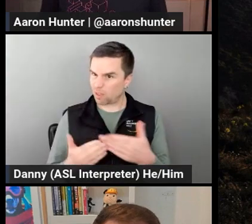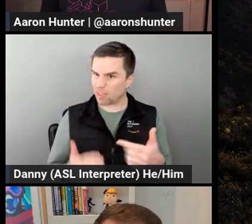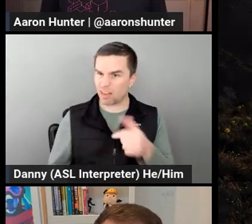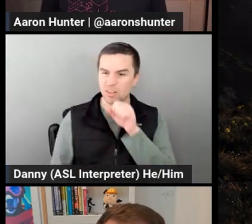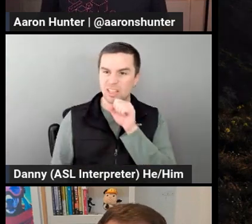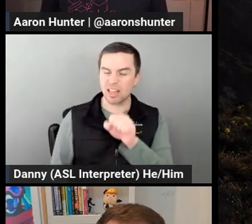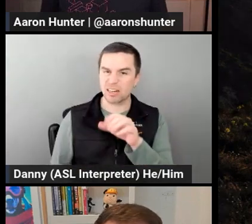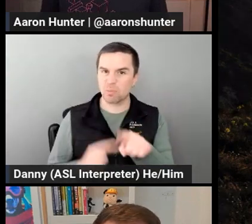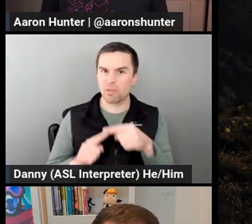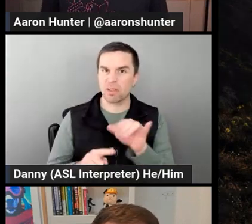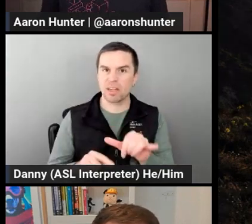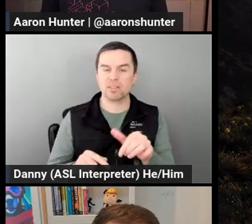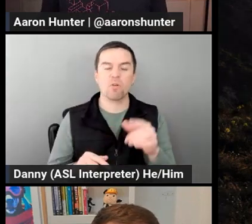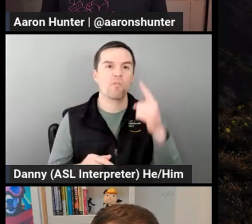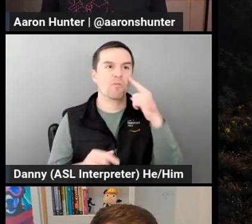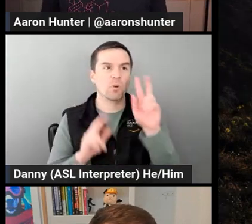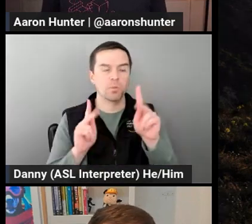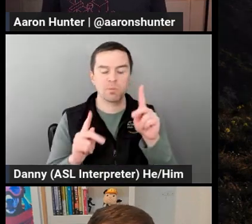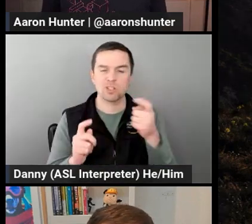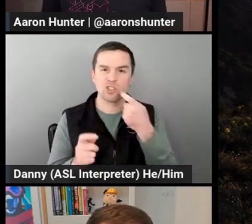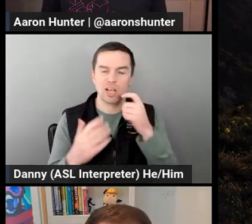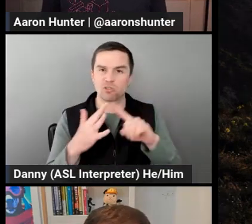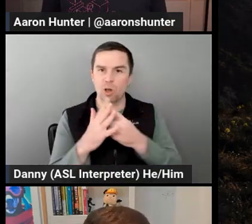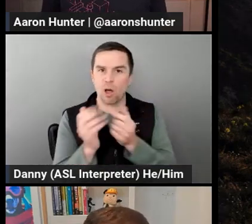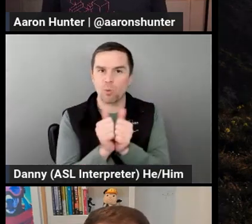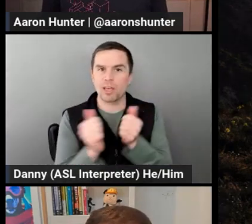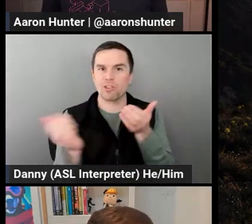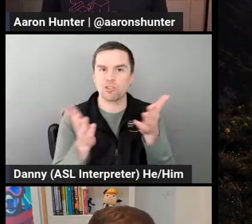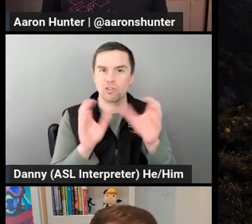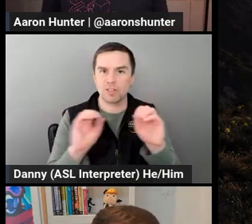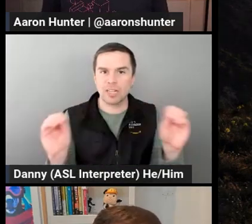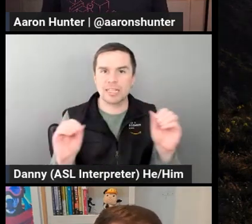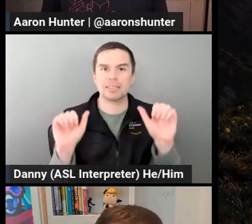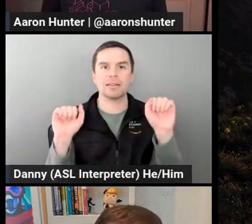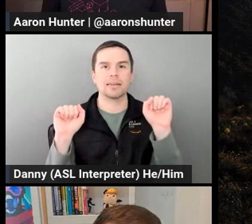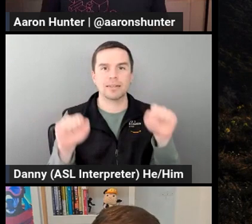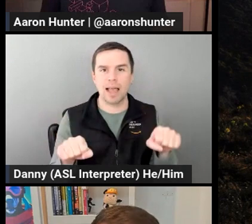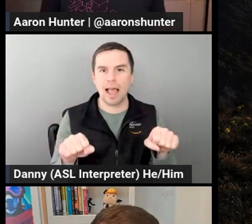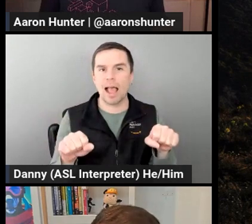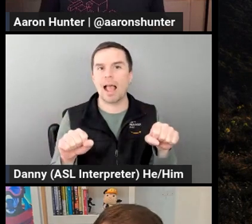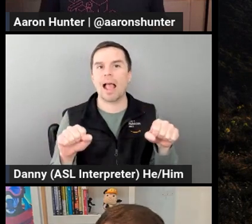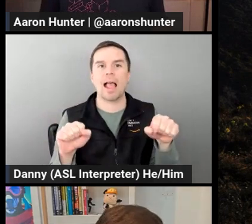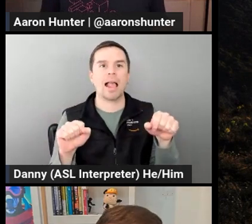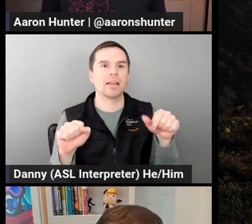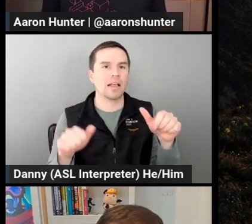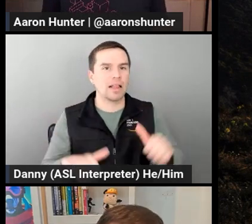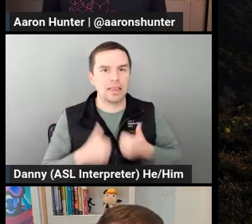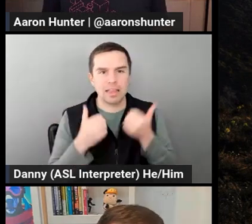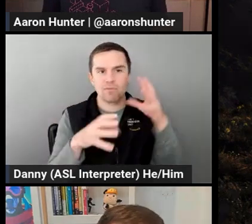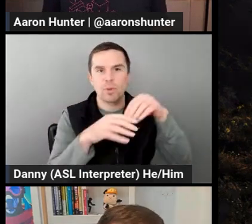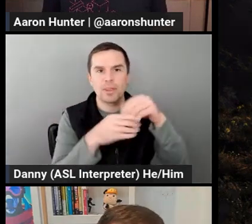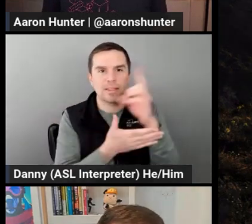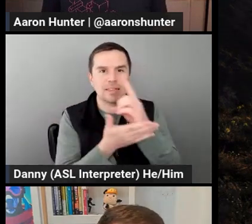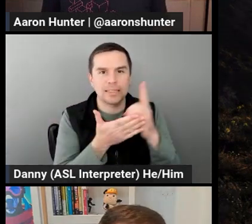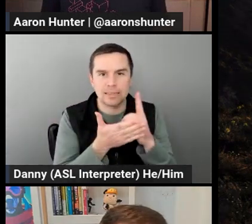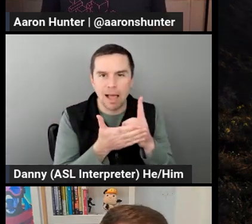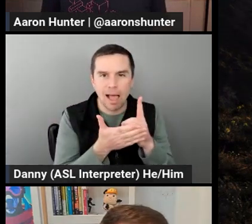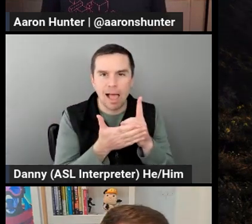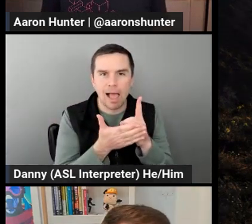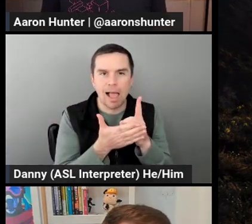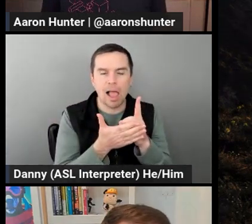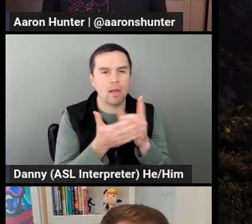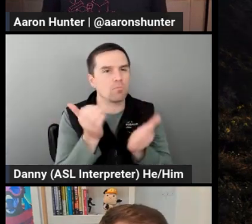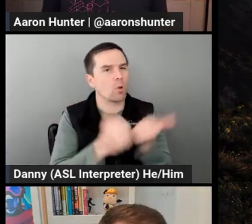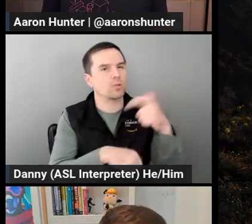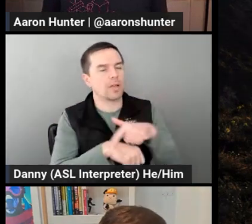it's going to be people who are just getting started with serverless. They're going to live in the design, and that's where they're just going to spend all their time. But the fact that you can actually take an